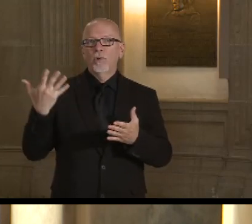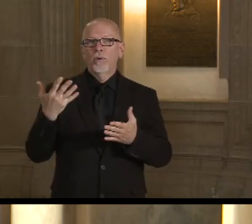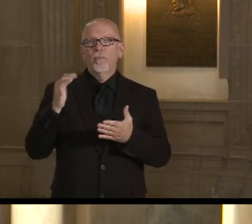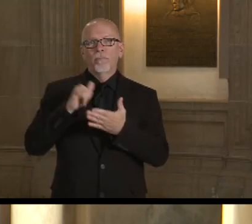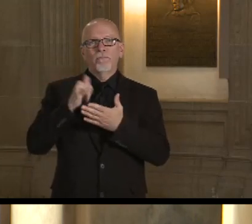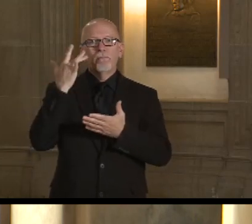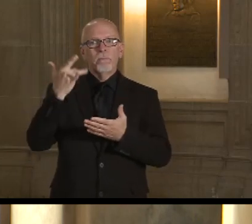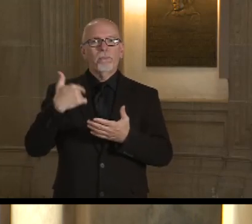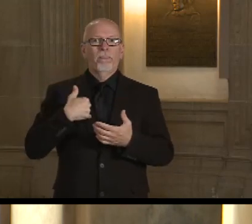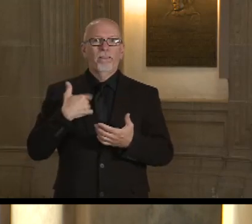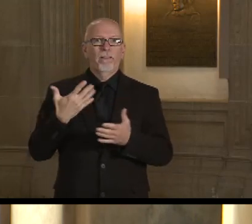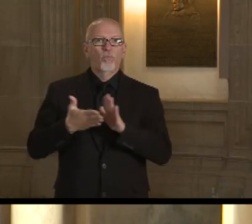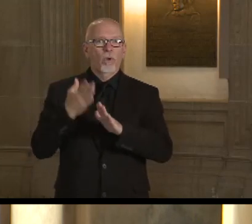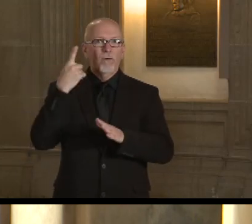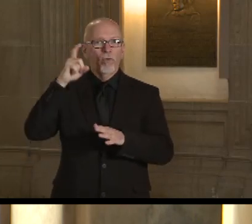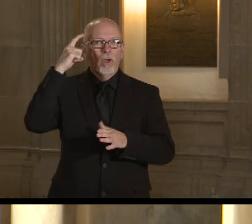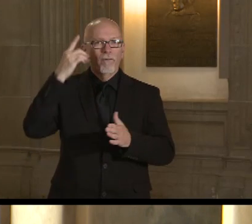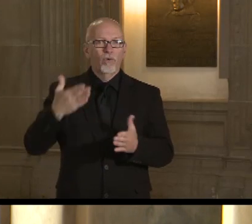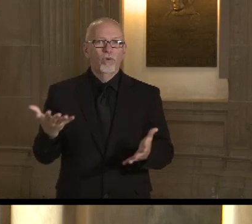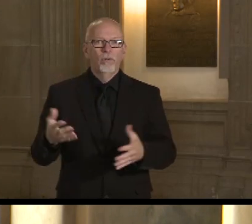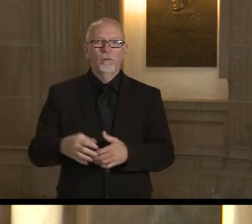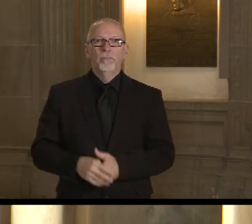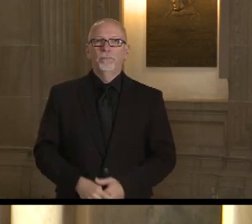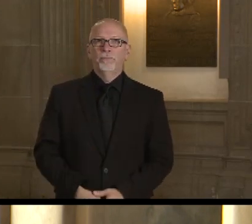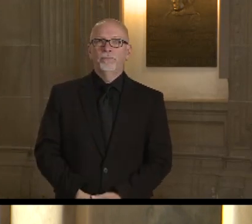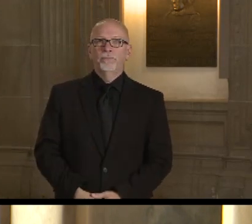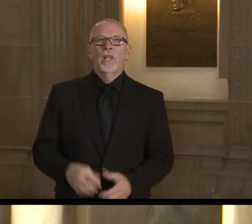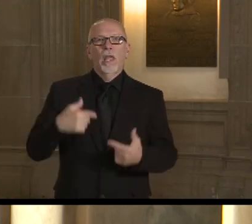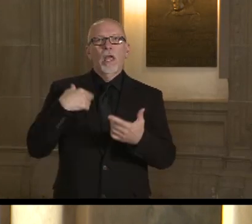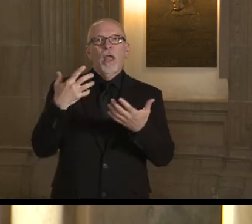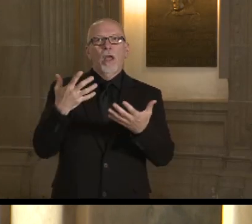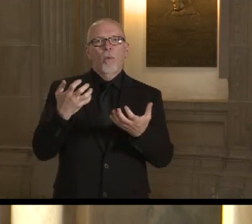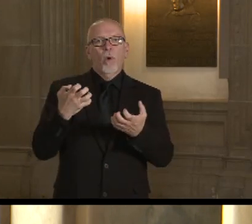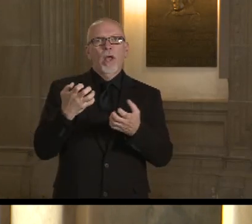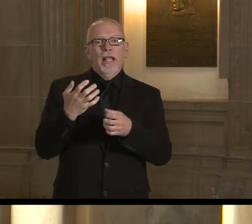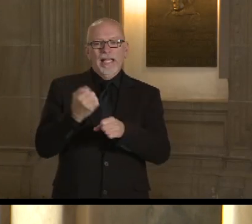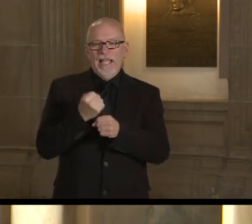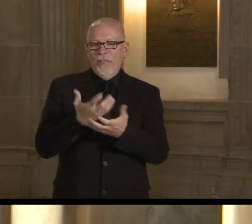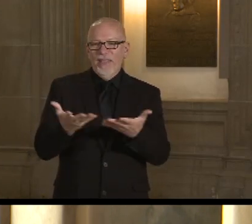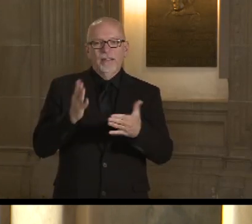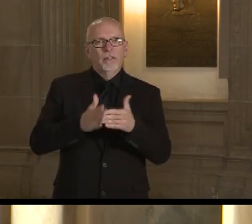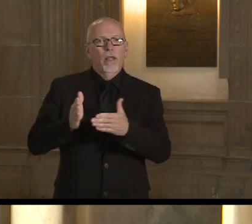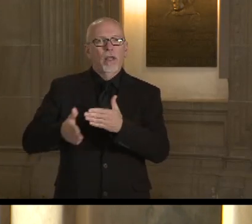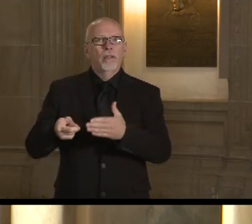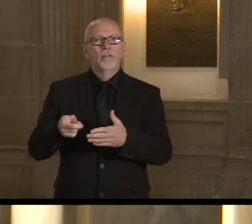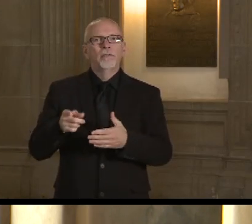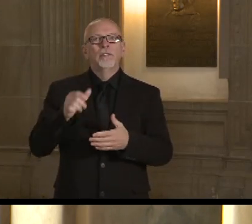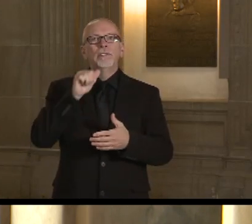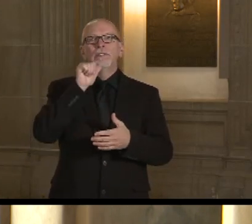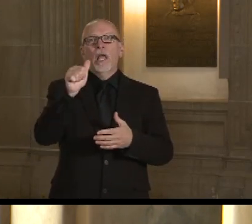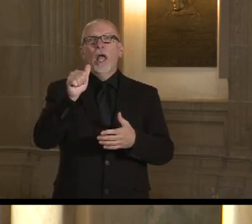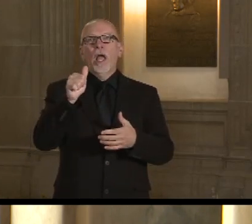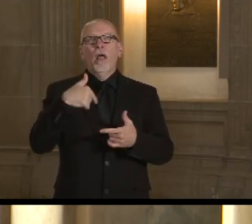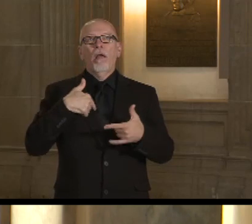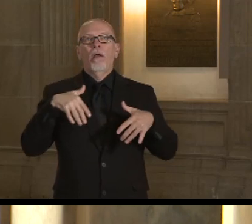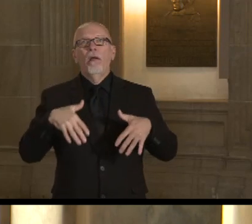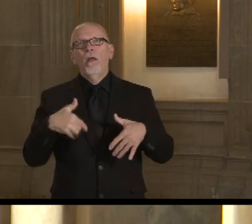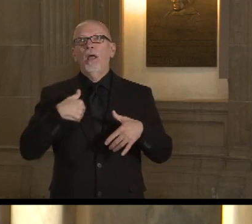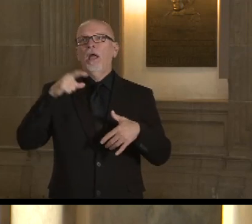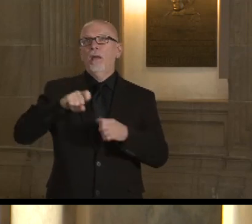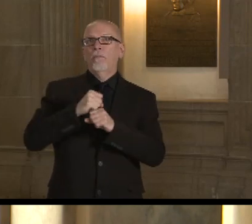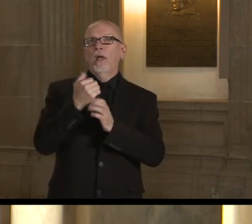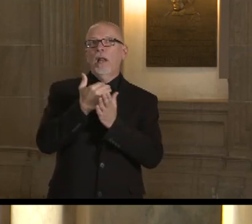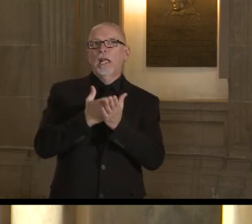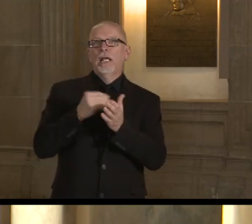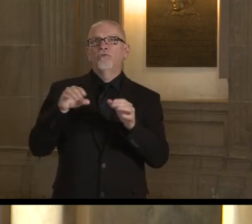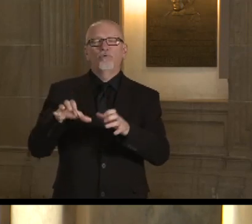I ran for this job, because I wanted to get things done. And so it's not daunting to me to make a list and then